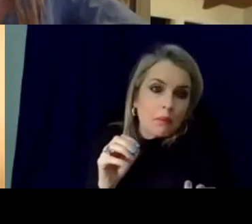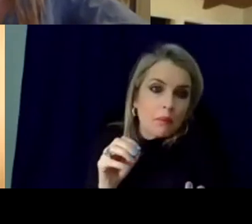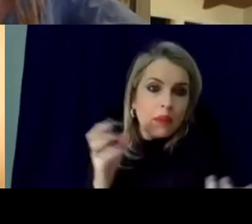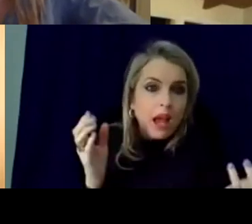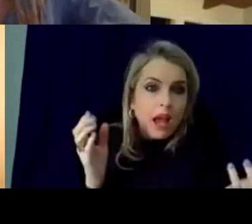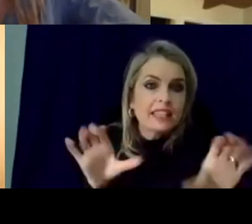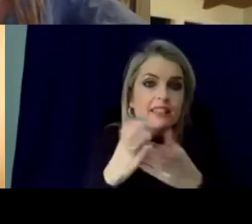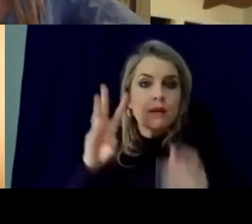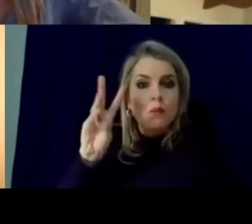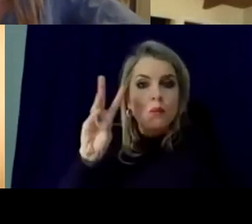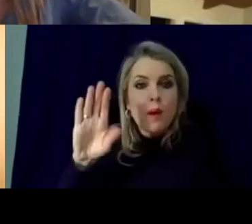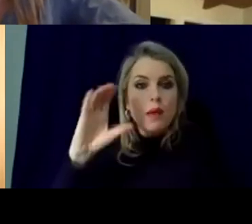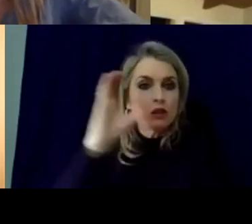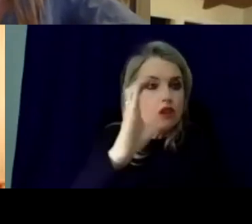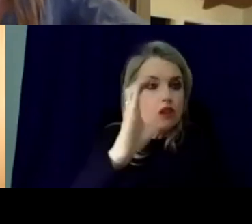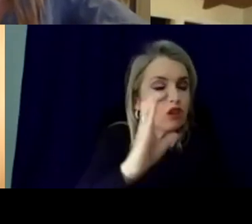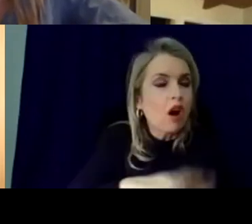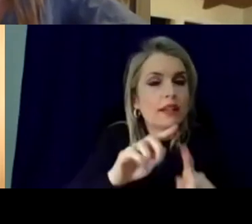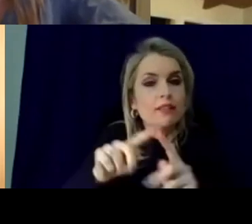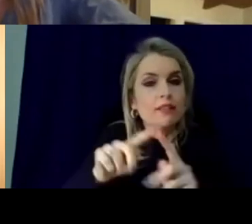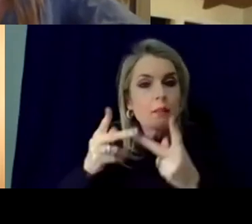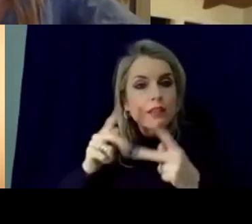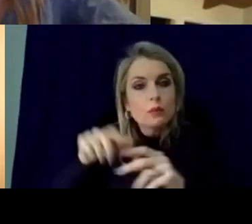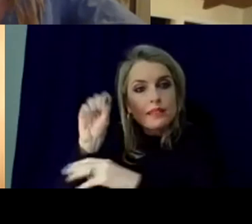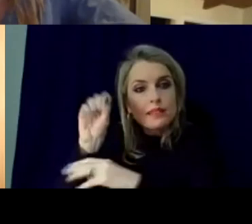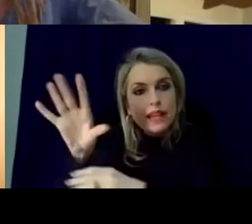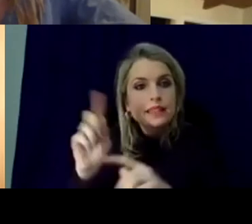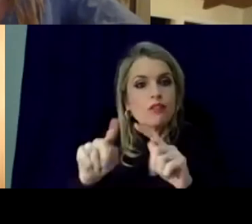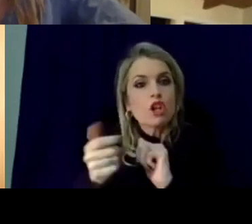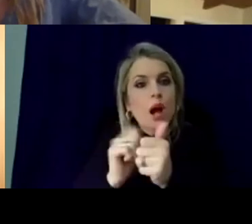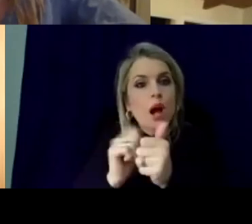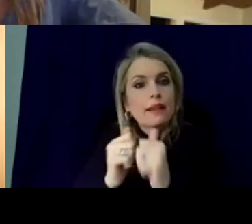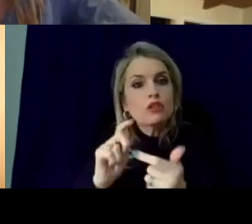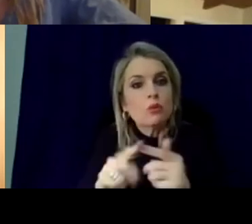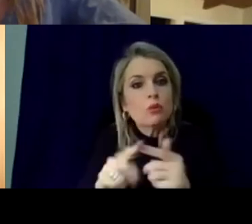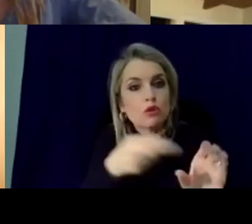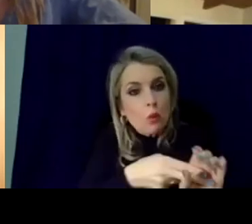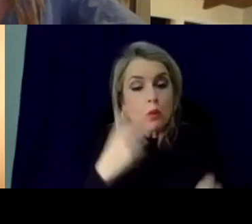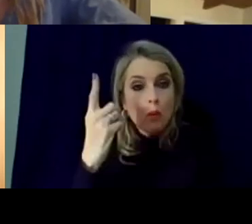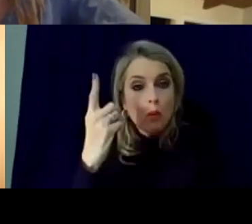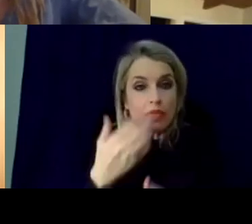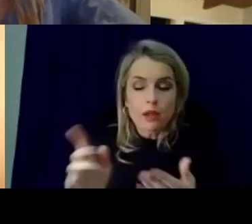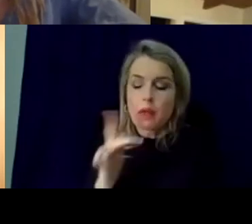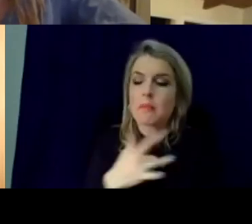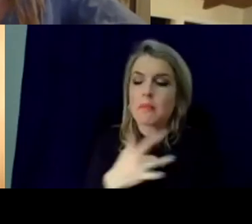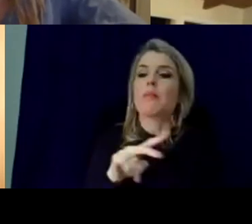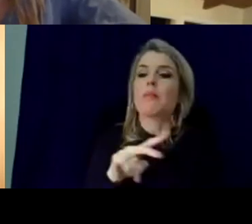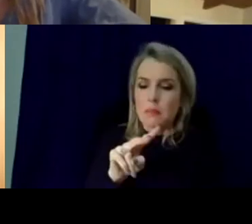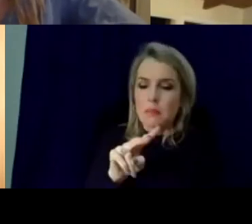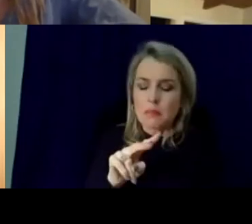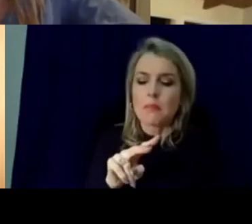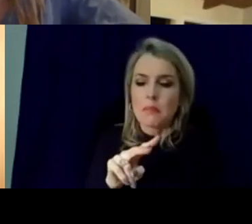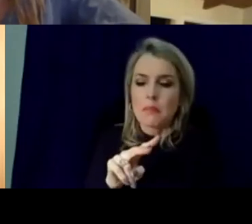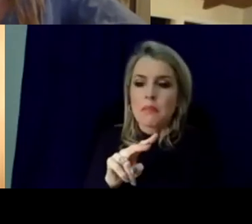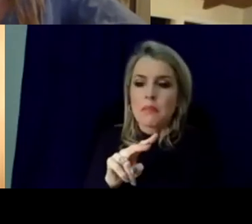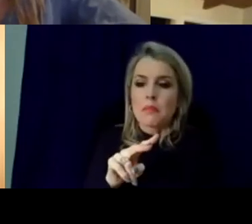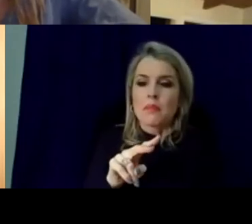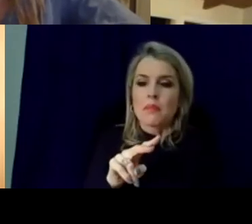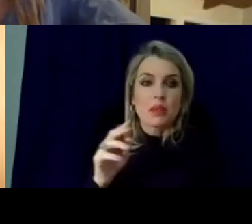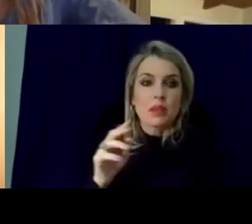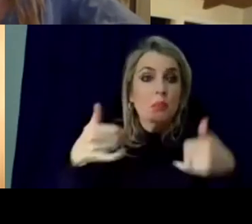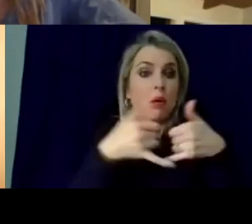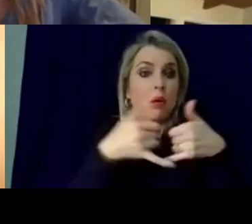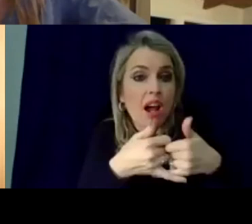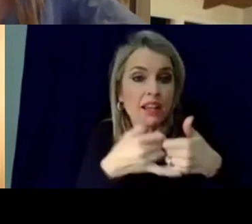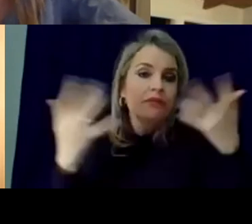web searches on places to send it, competitions to enter. The ones that like really stuck out to me were the ones where the prize was